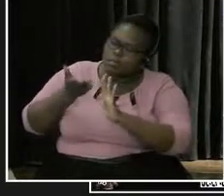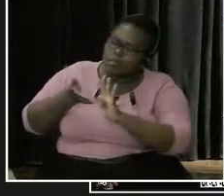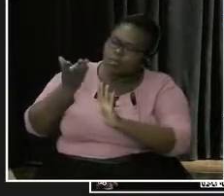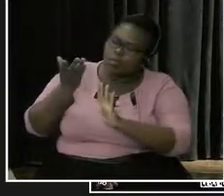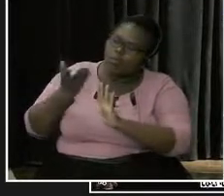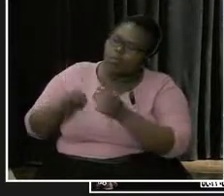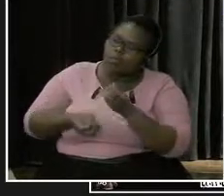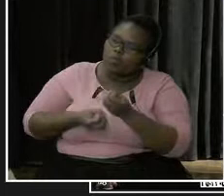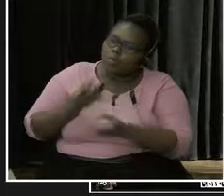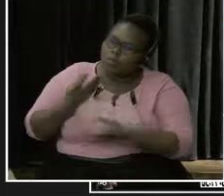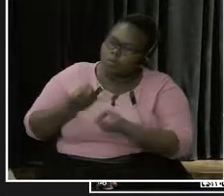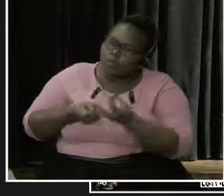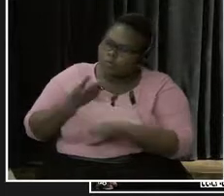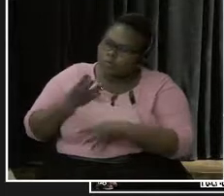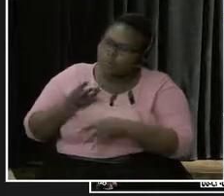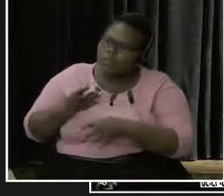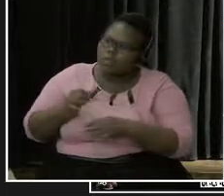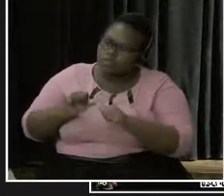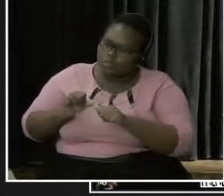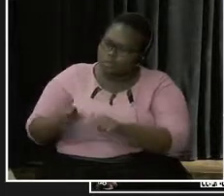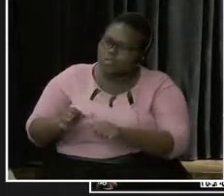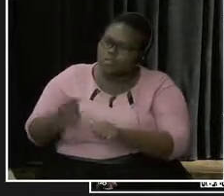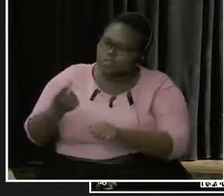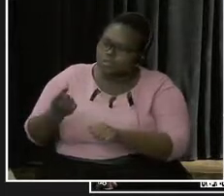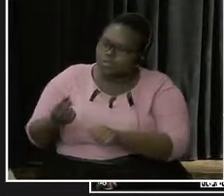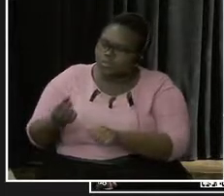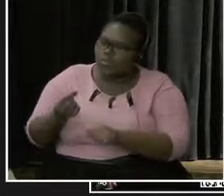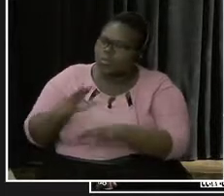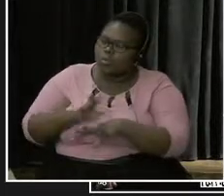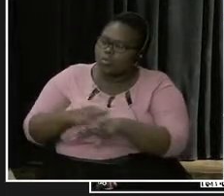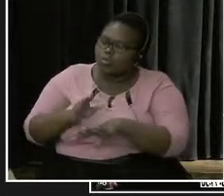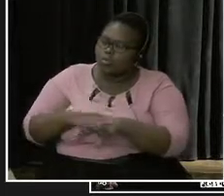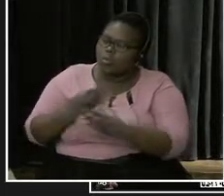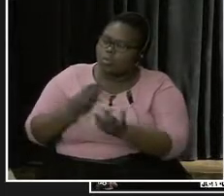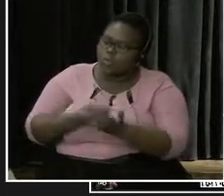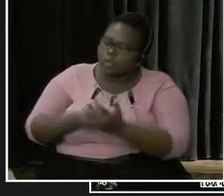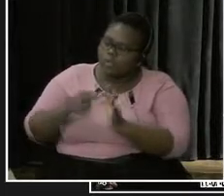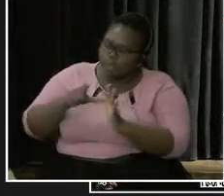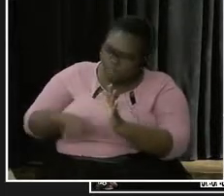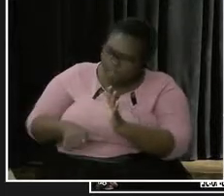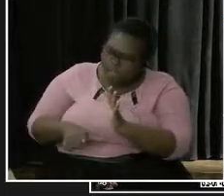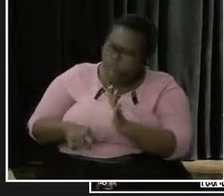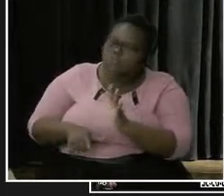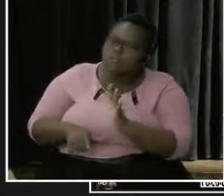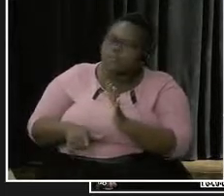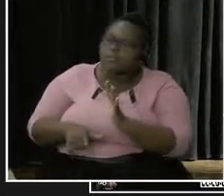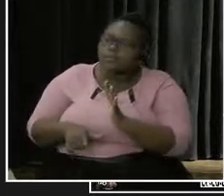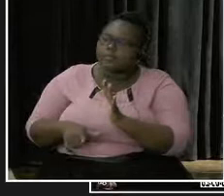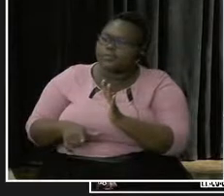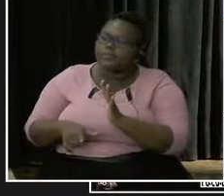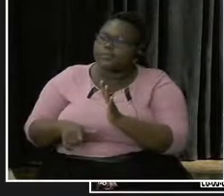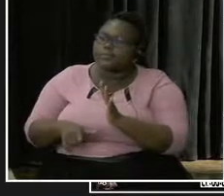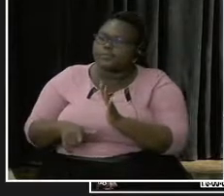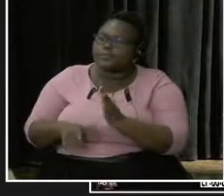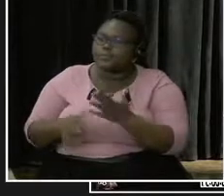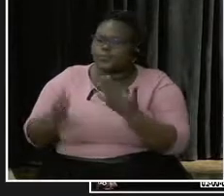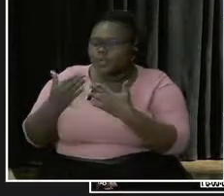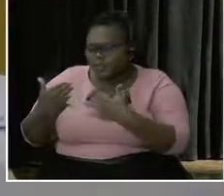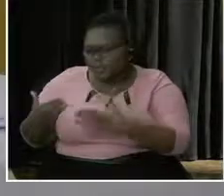to do more with less. The ANC note the budget statement for the month end of June. I thank